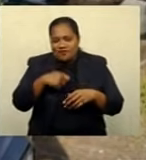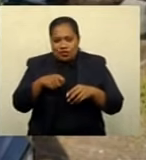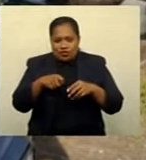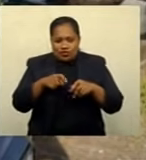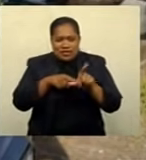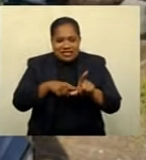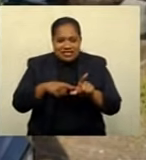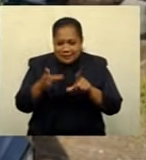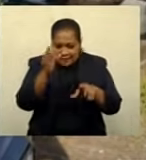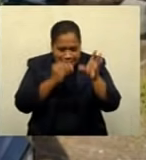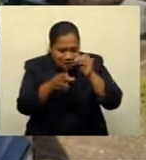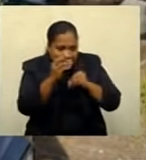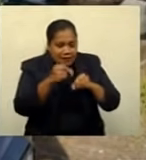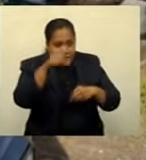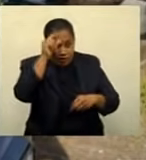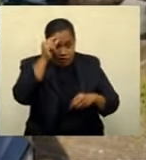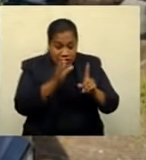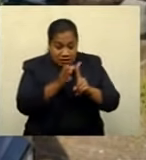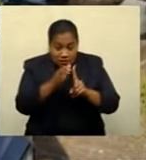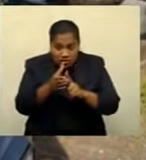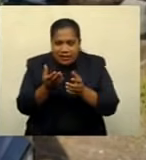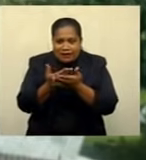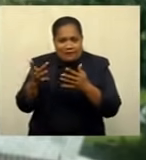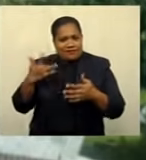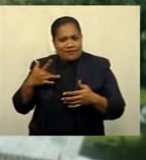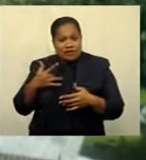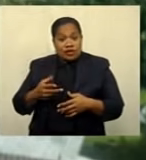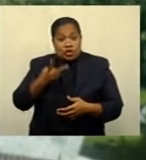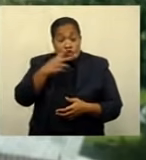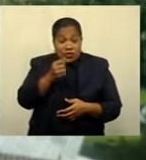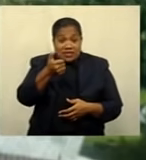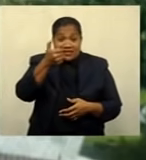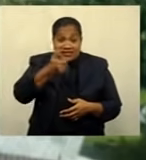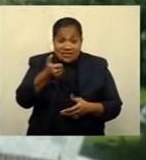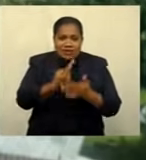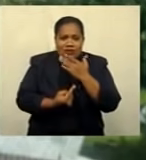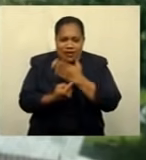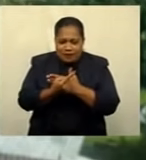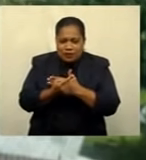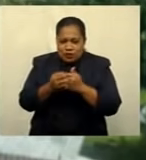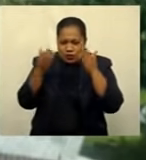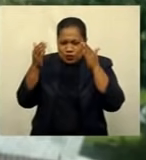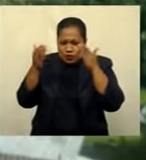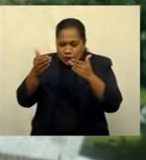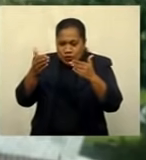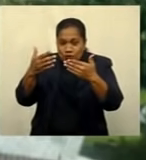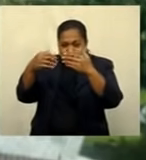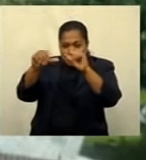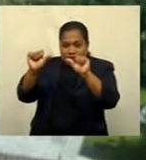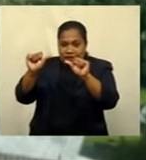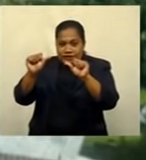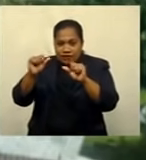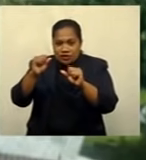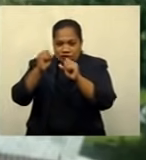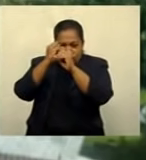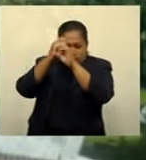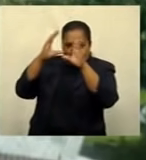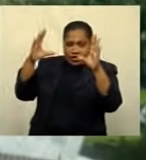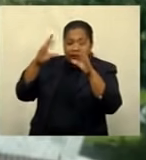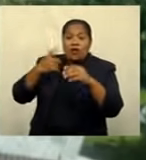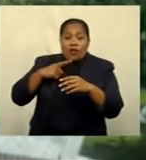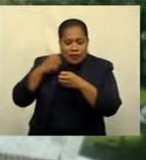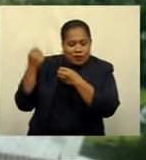of life. In 2016, he was on track to achieving his dream as he was granted Fiji